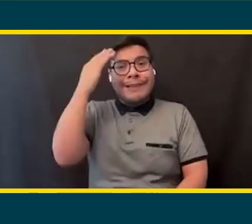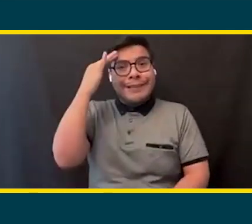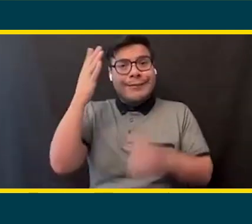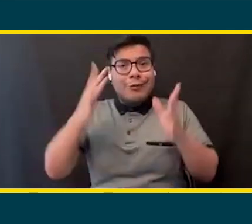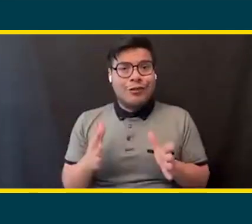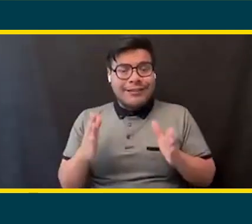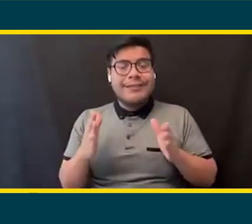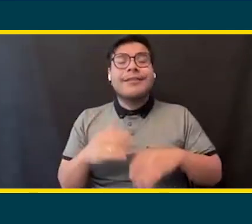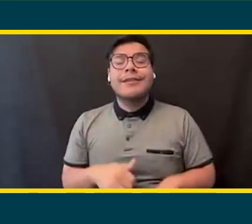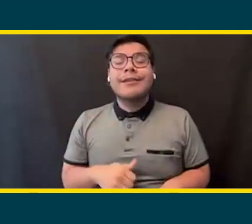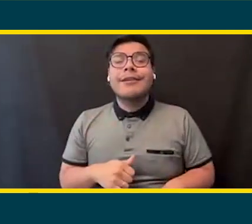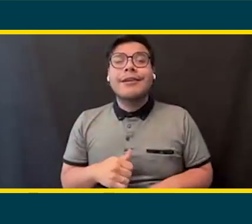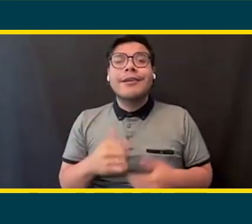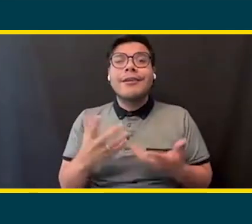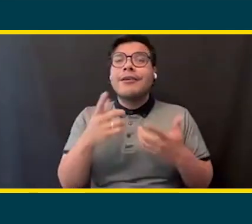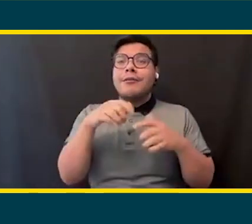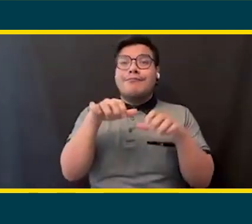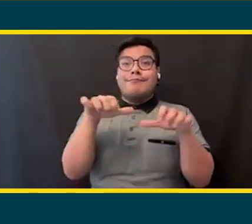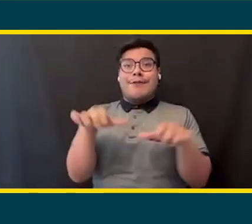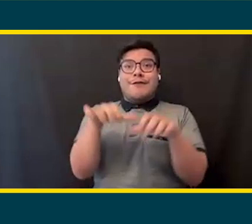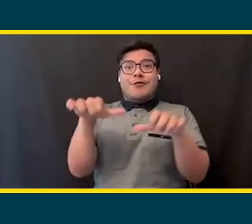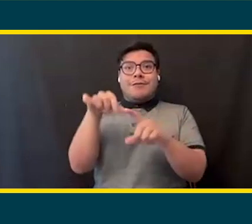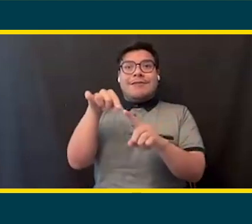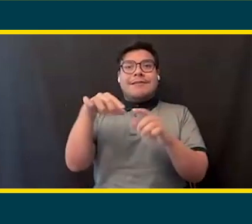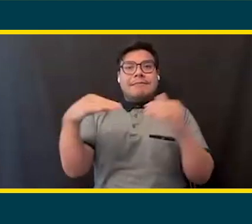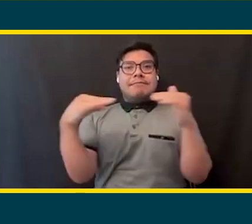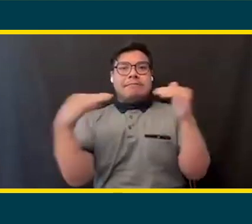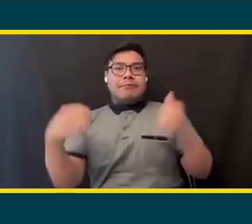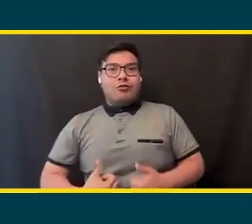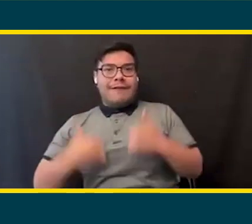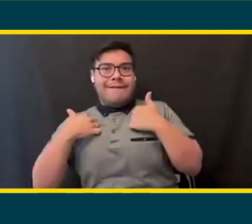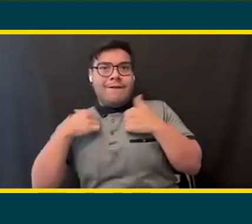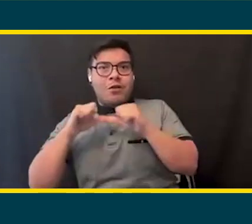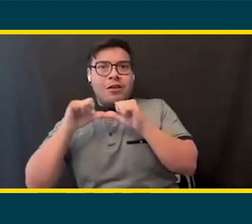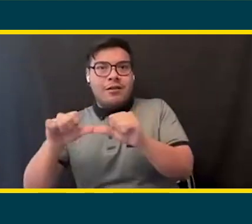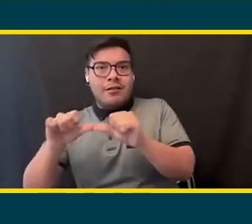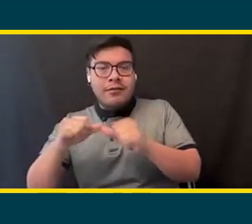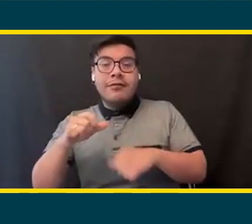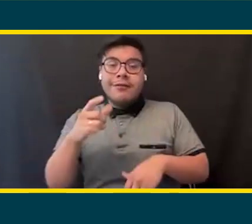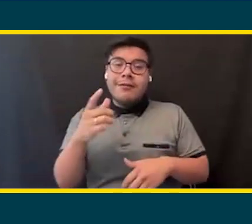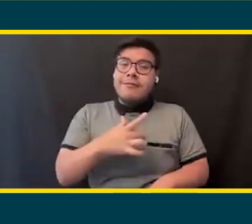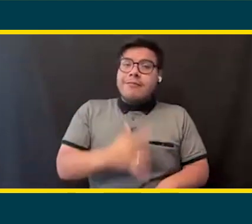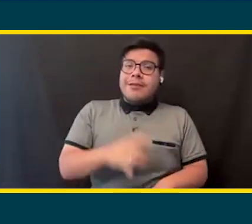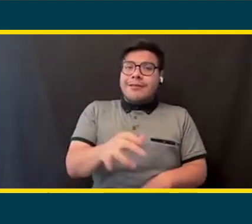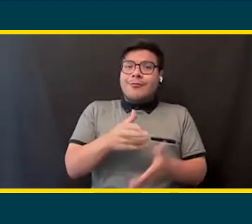person, performance is survival, and that's often very true for autistic